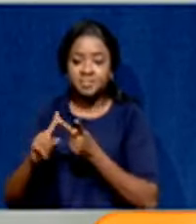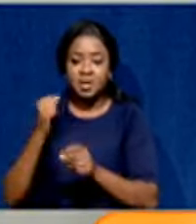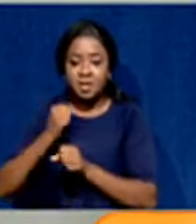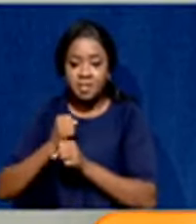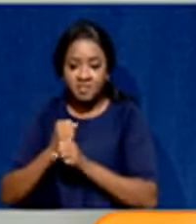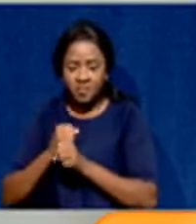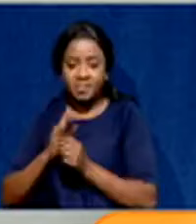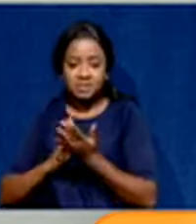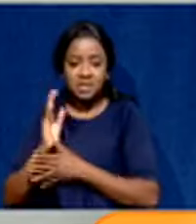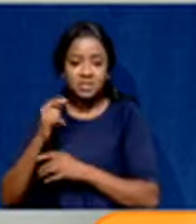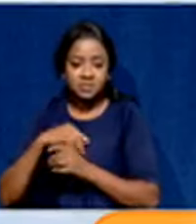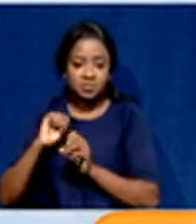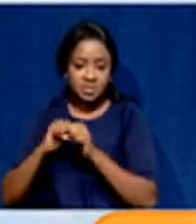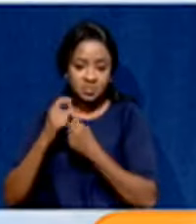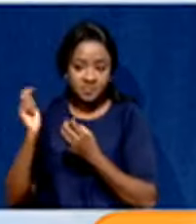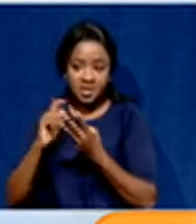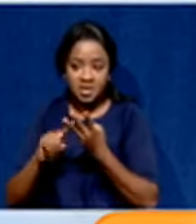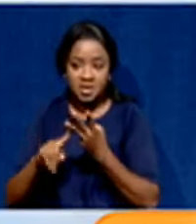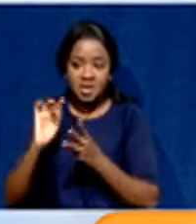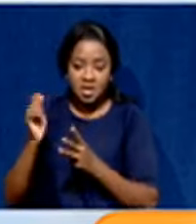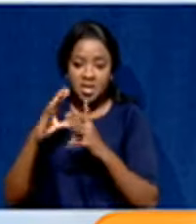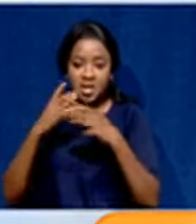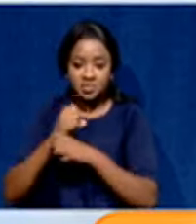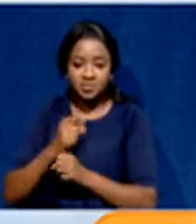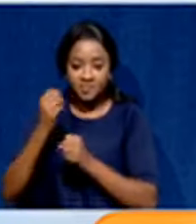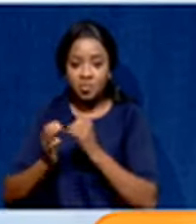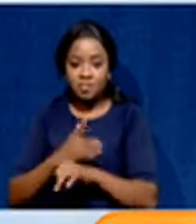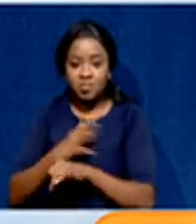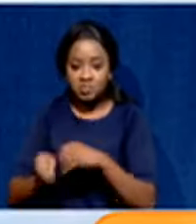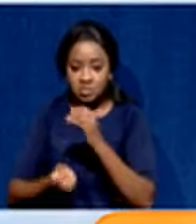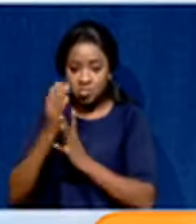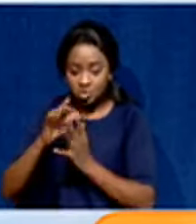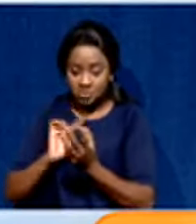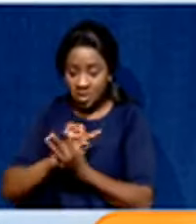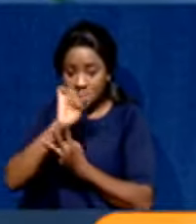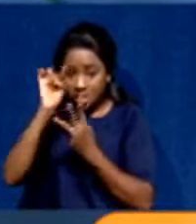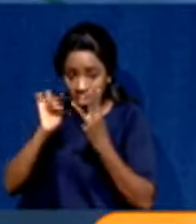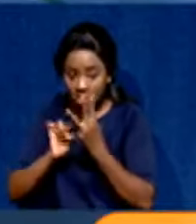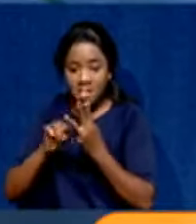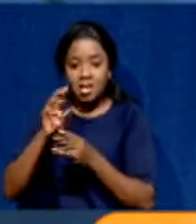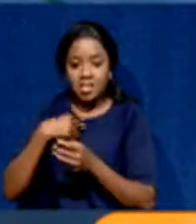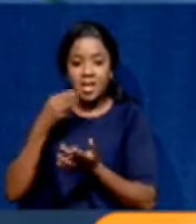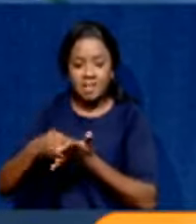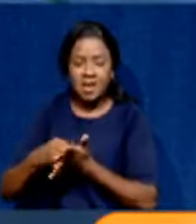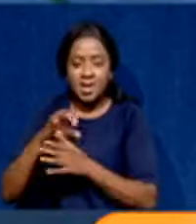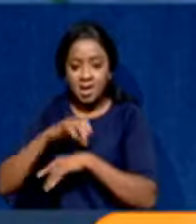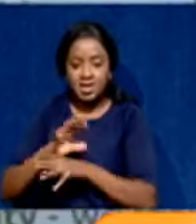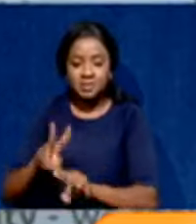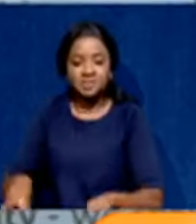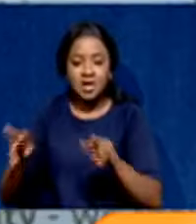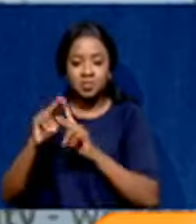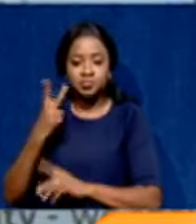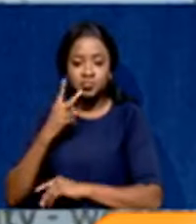Rights Society of Kenya, and the Kenya Association of Music Producers, collectively misappropriated the sum of